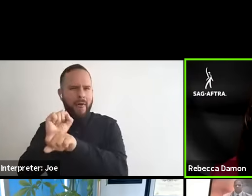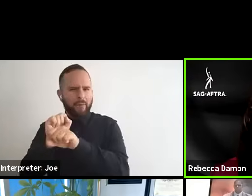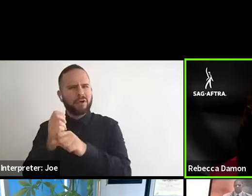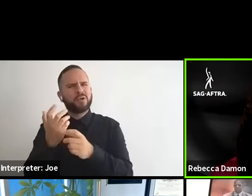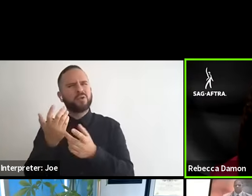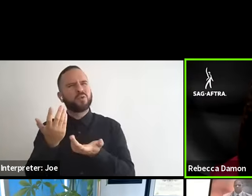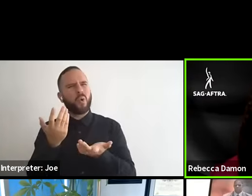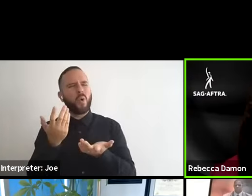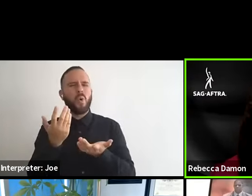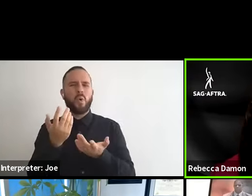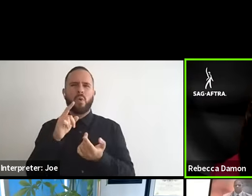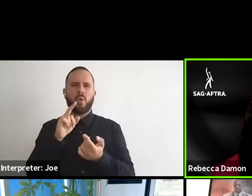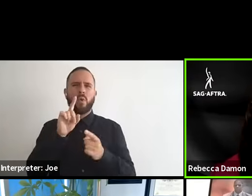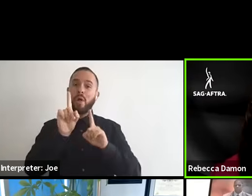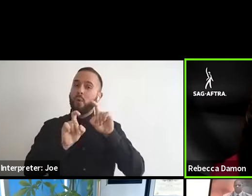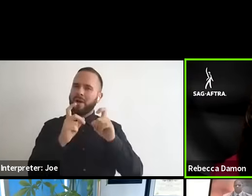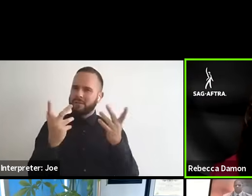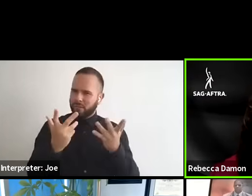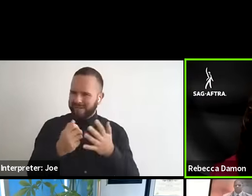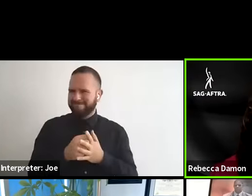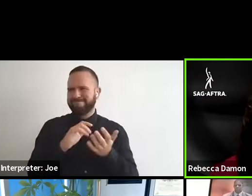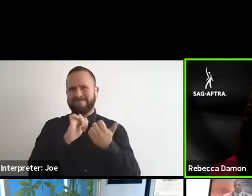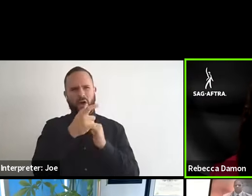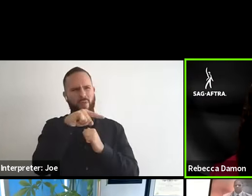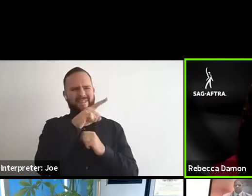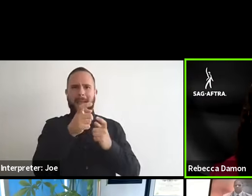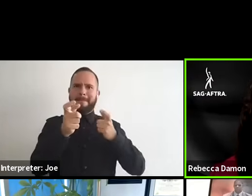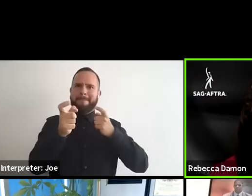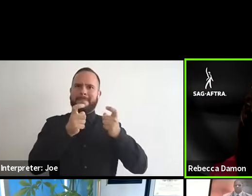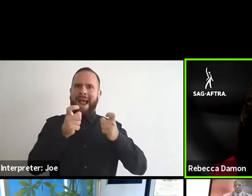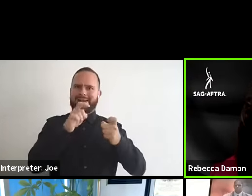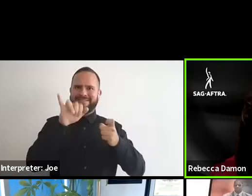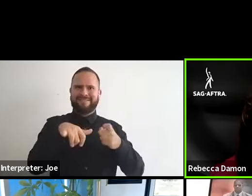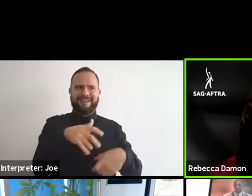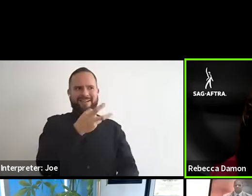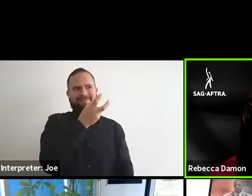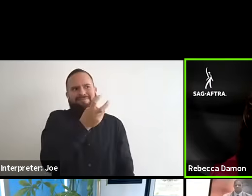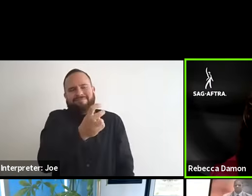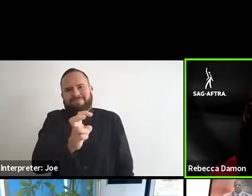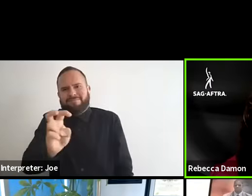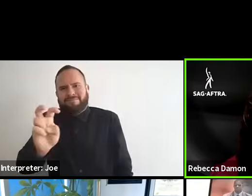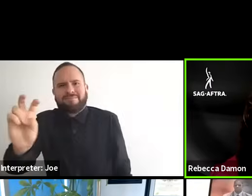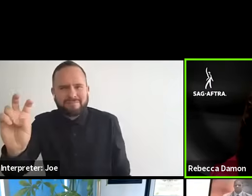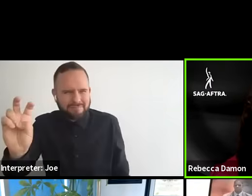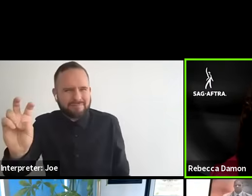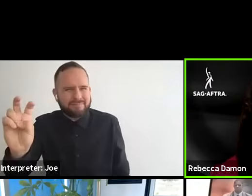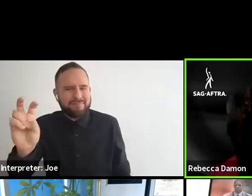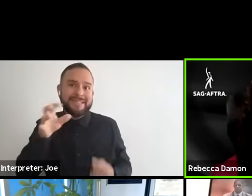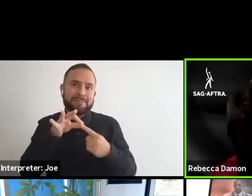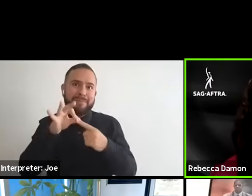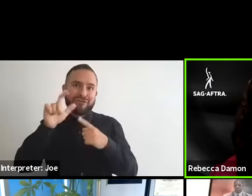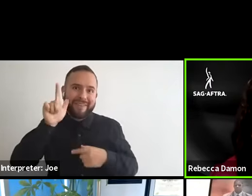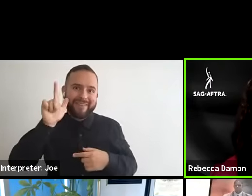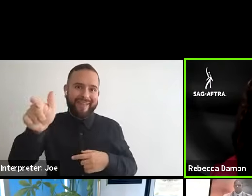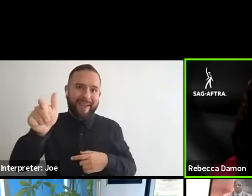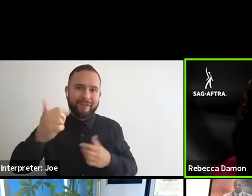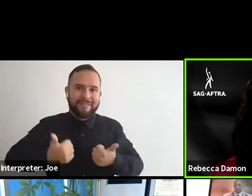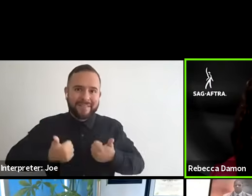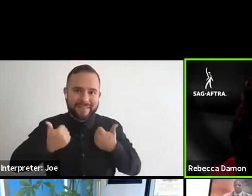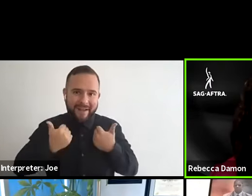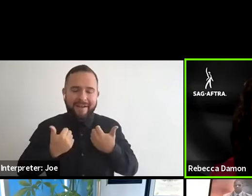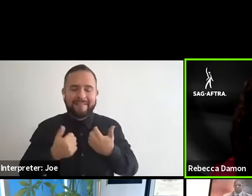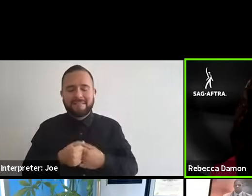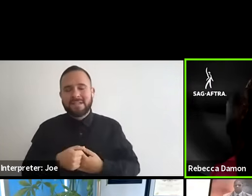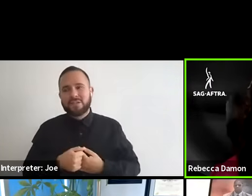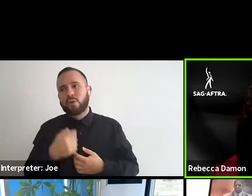bigger transitions? And so especially transitions later in life and being concerned, one of the questions